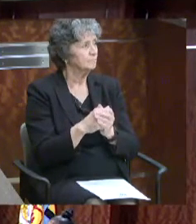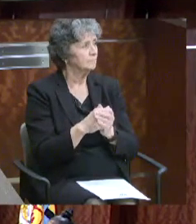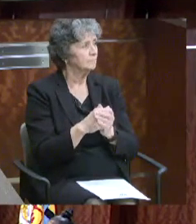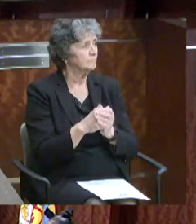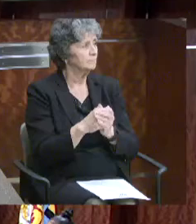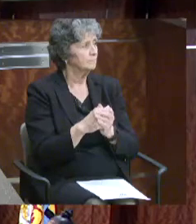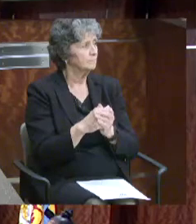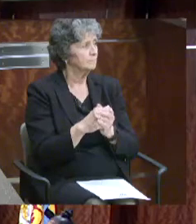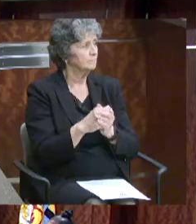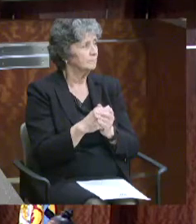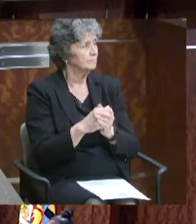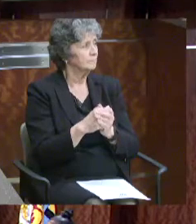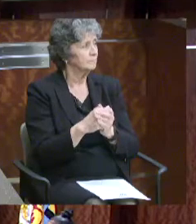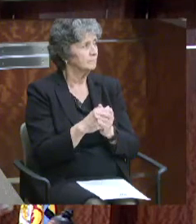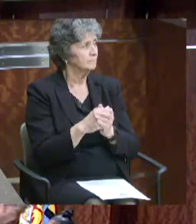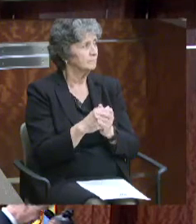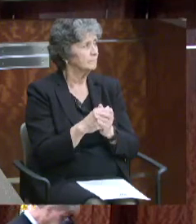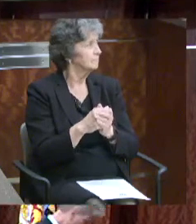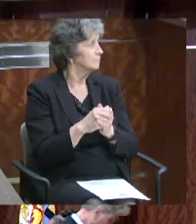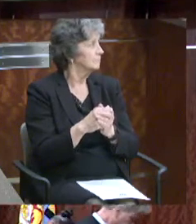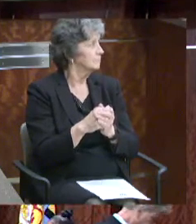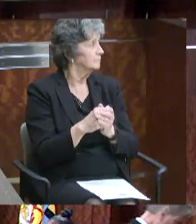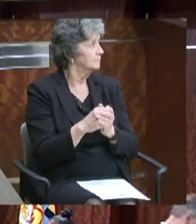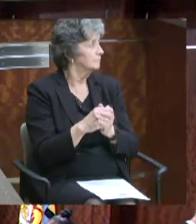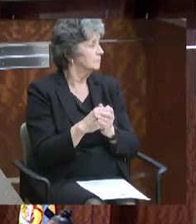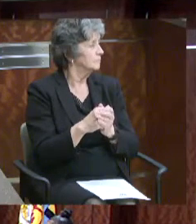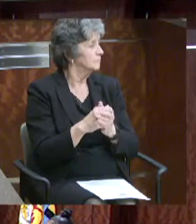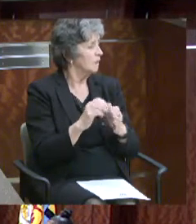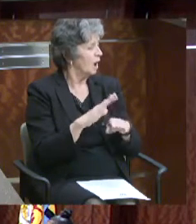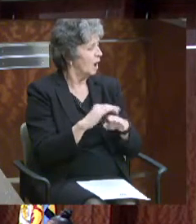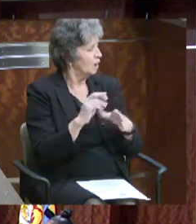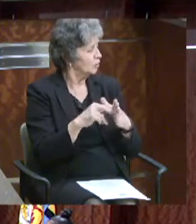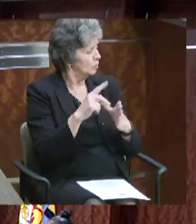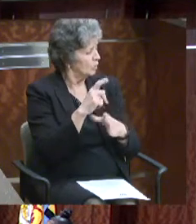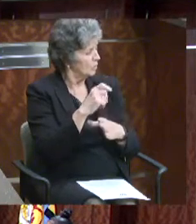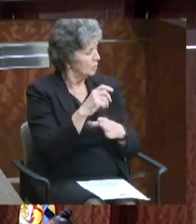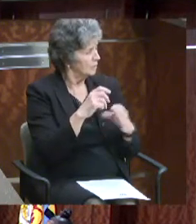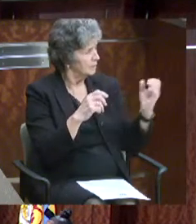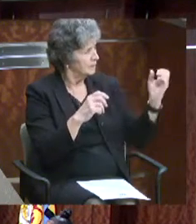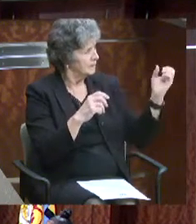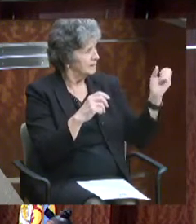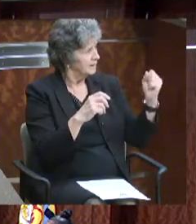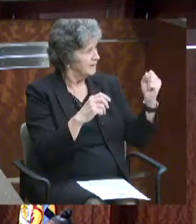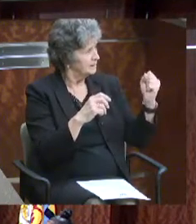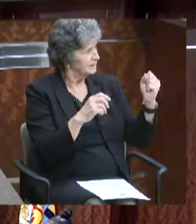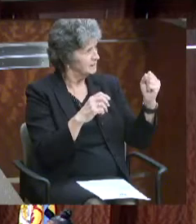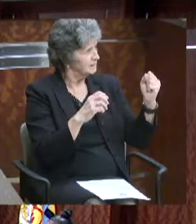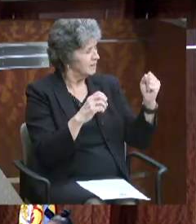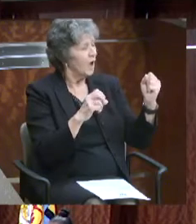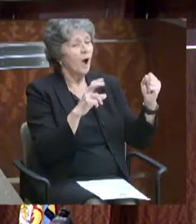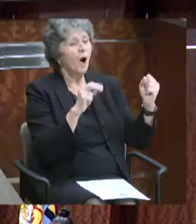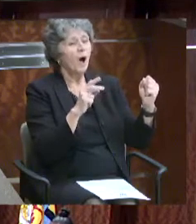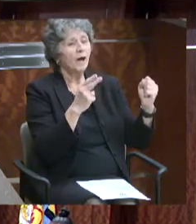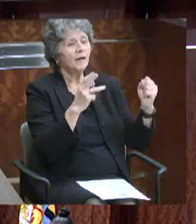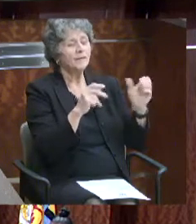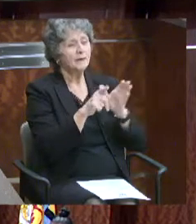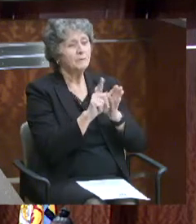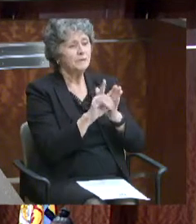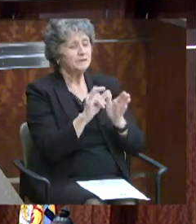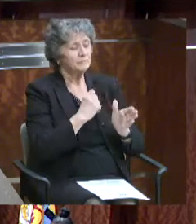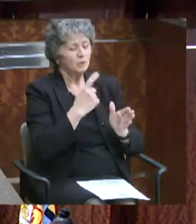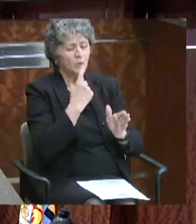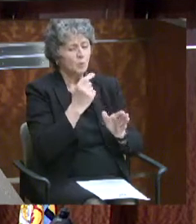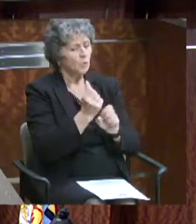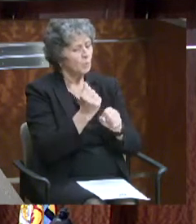Did you hear who it is? Call the roll Yes. On the minutes. on the minutes. I'm sorry. Who made the